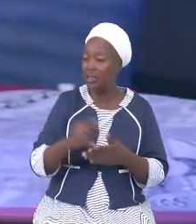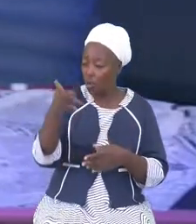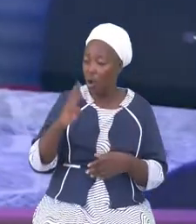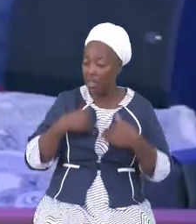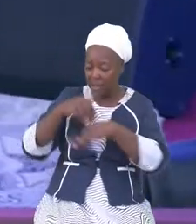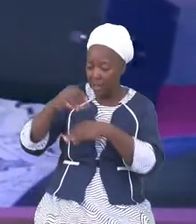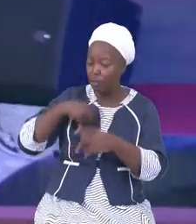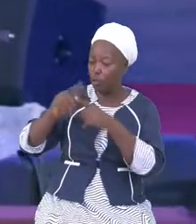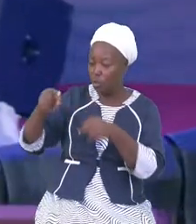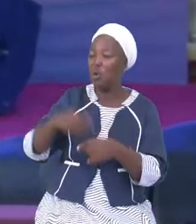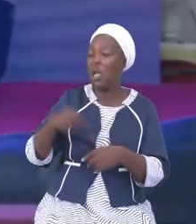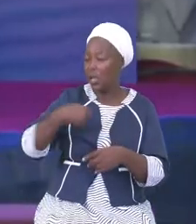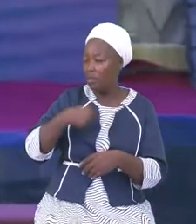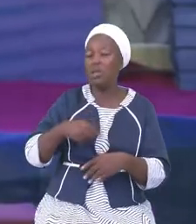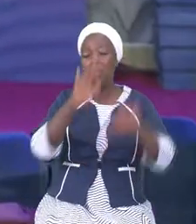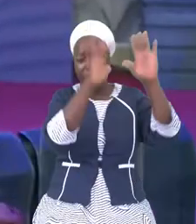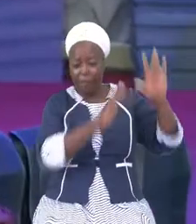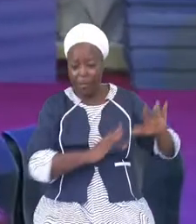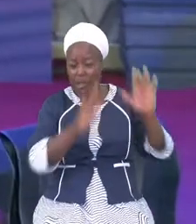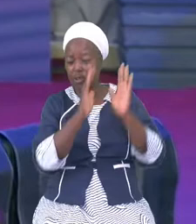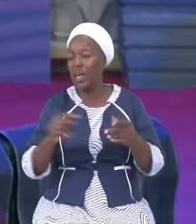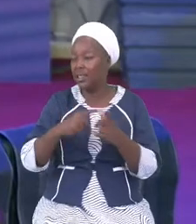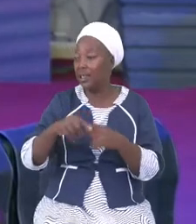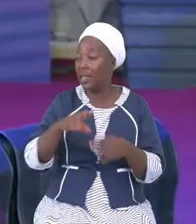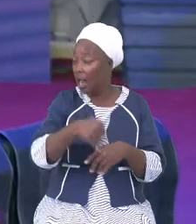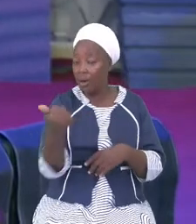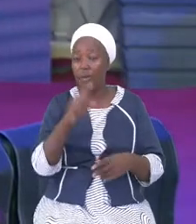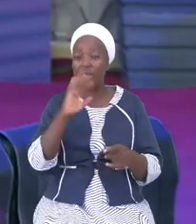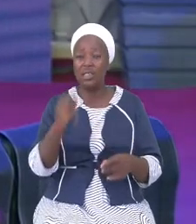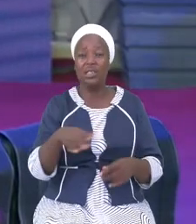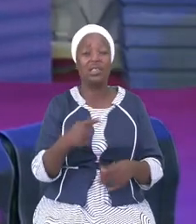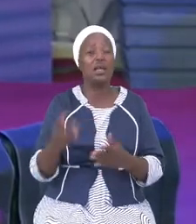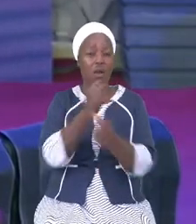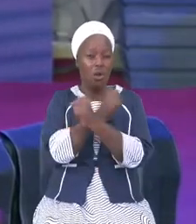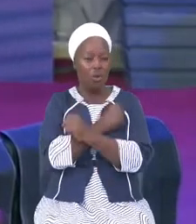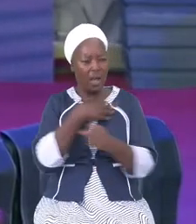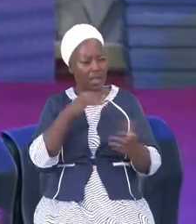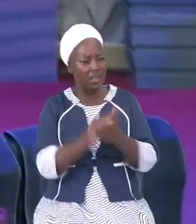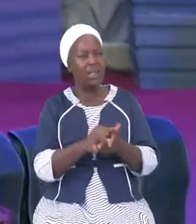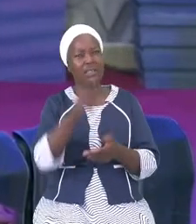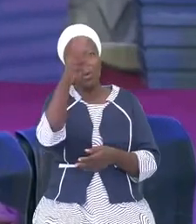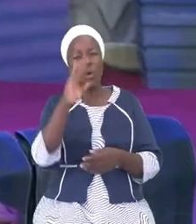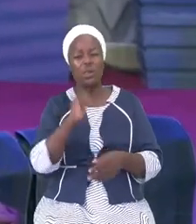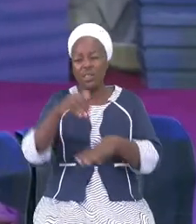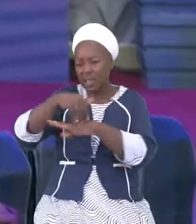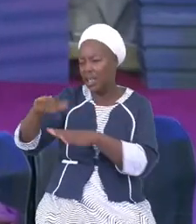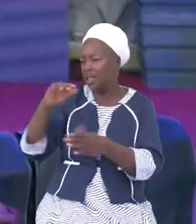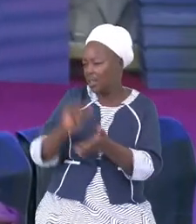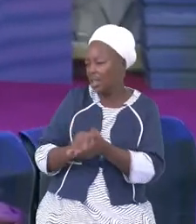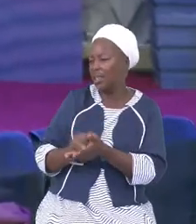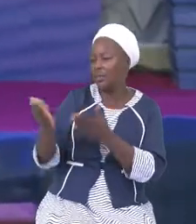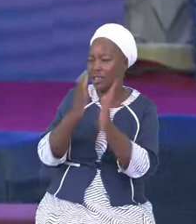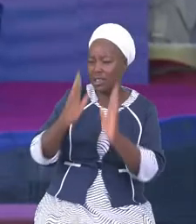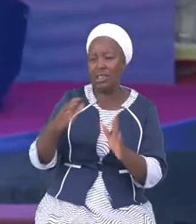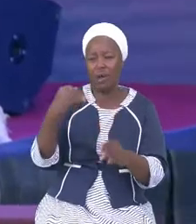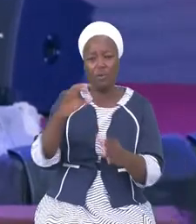messenger. The name is Love. And God sends that messenger, Love. But the people were not listening. But he has other messengers.